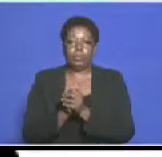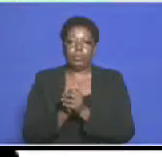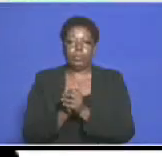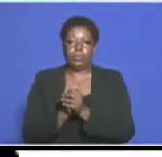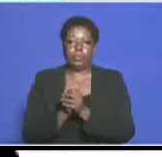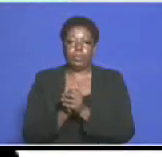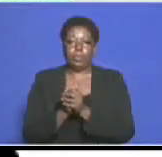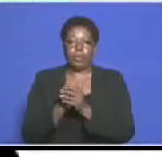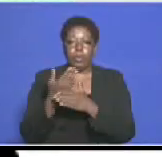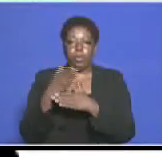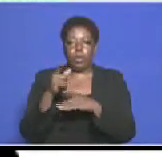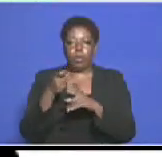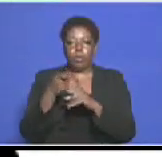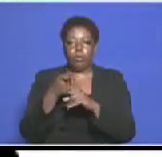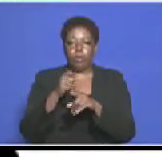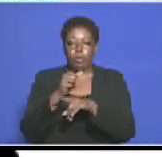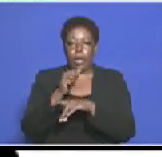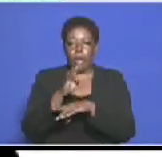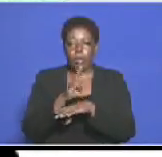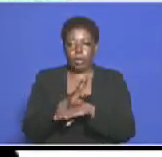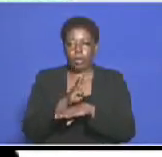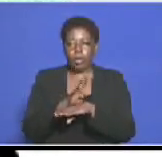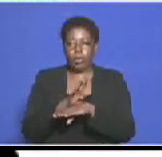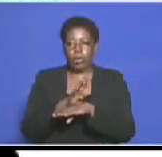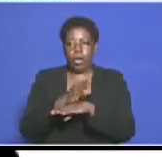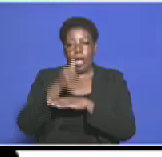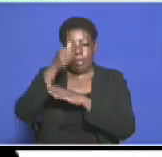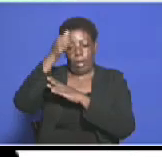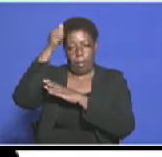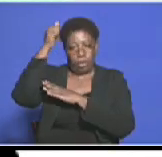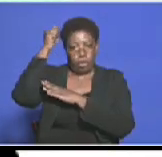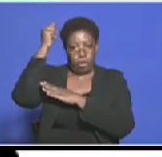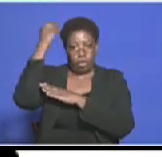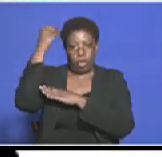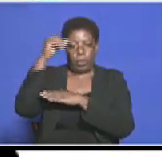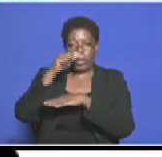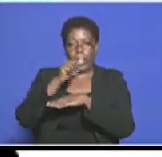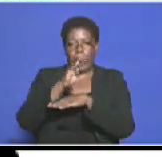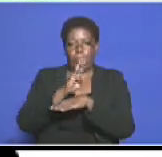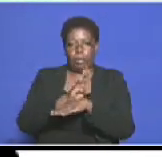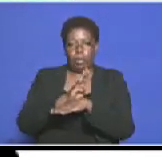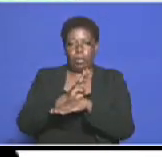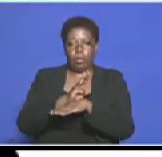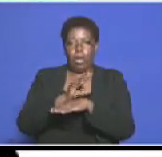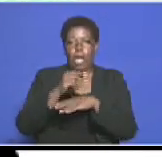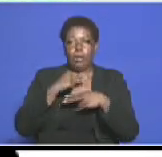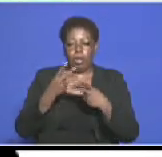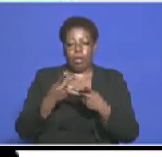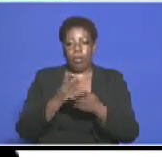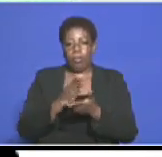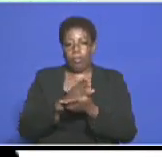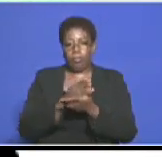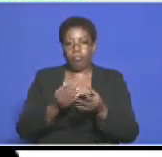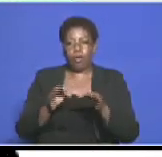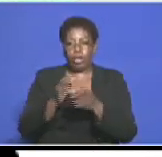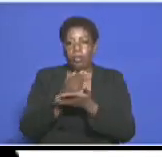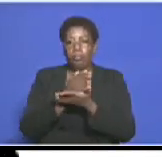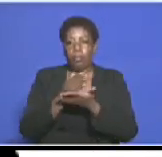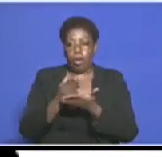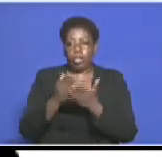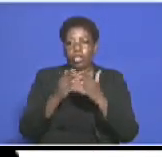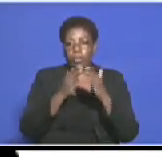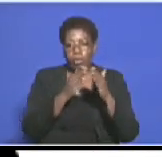Just feet away from Radio Abaco, Jaiden'S Barbershop in Dundastown, Abaco has been a staple in this community for almost 9